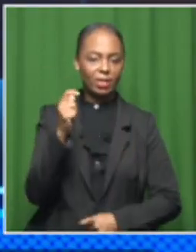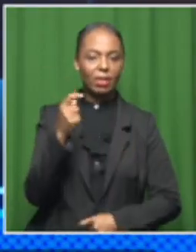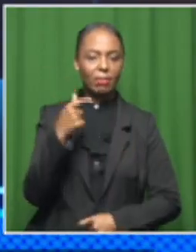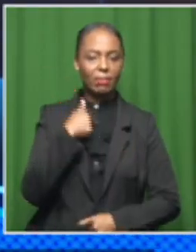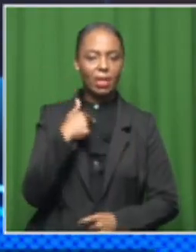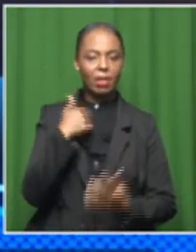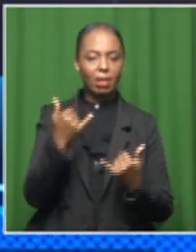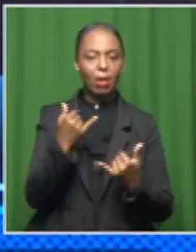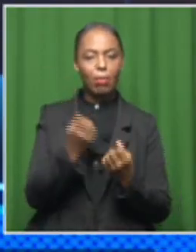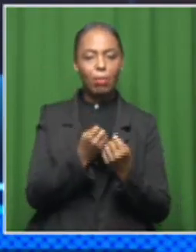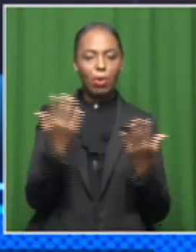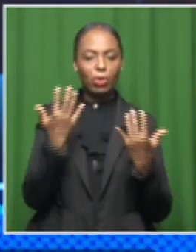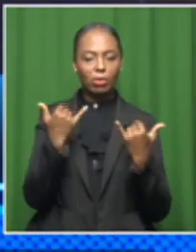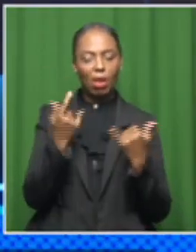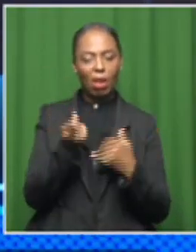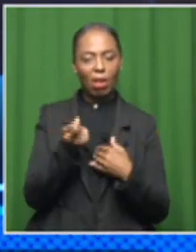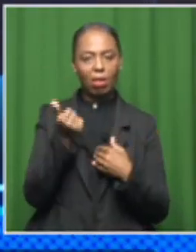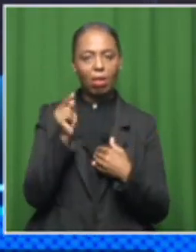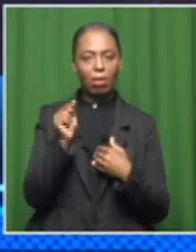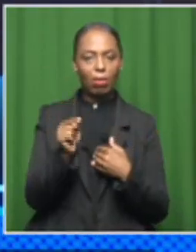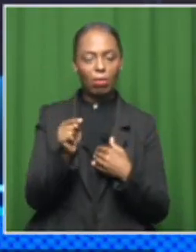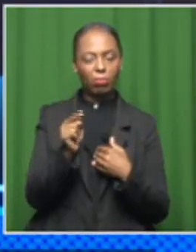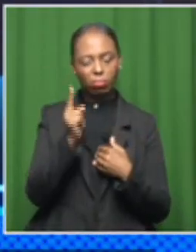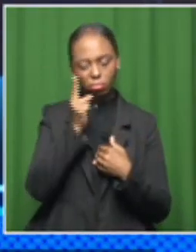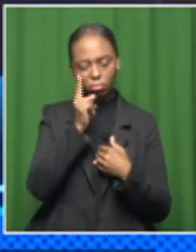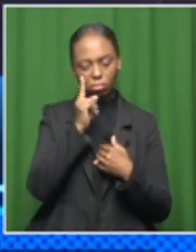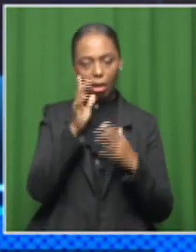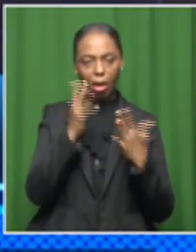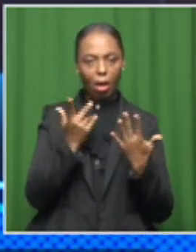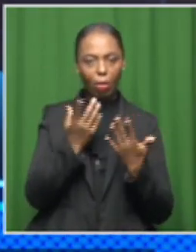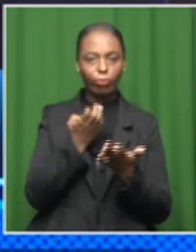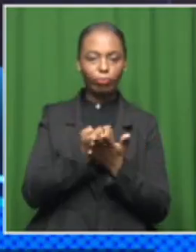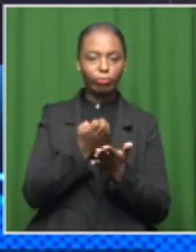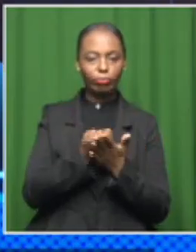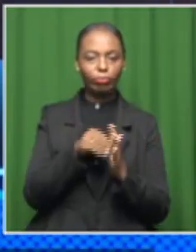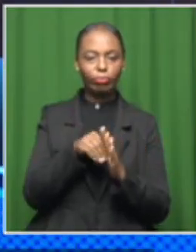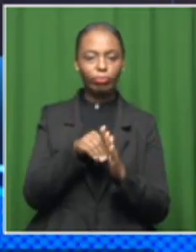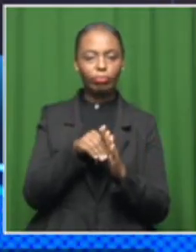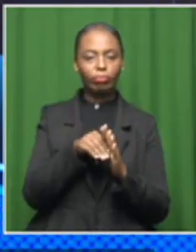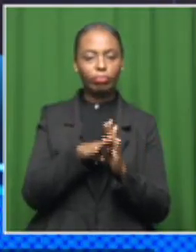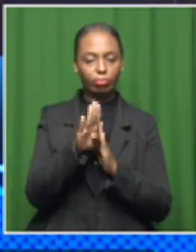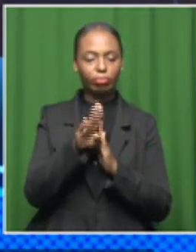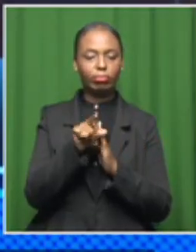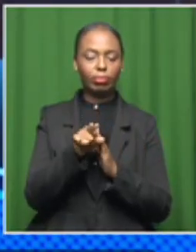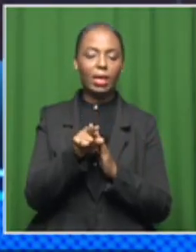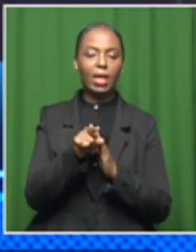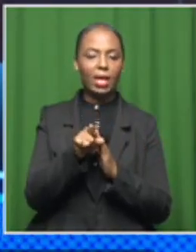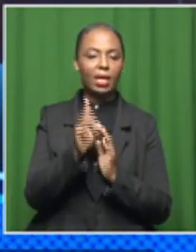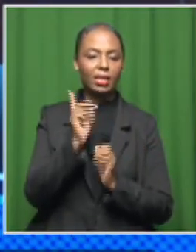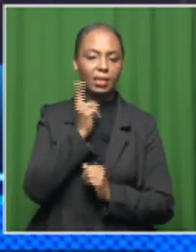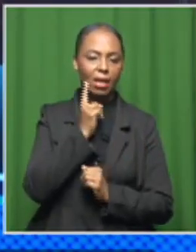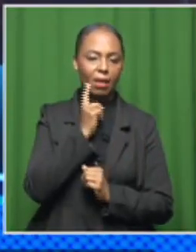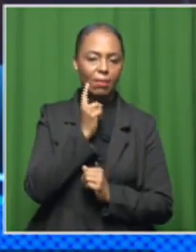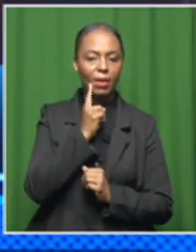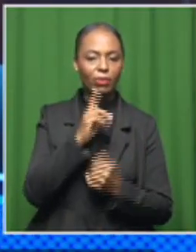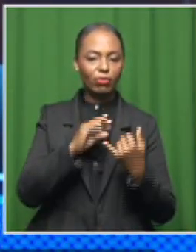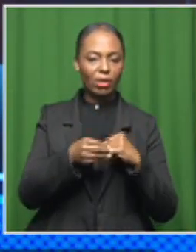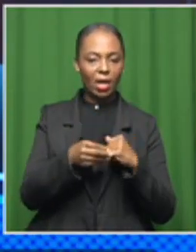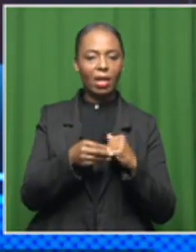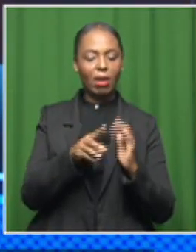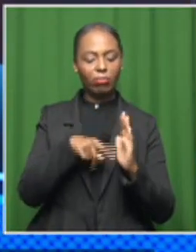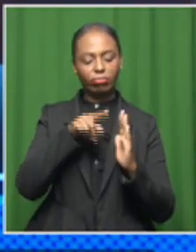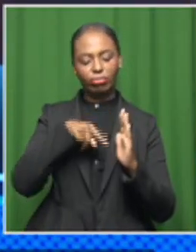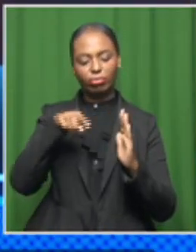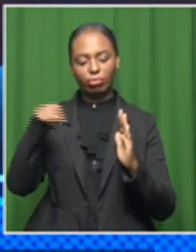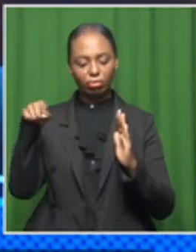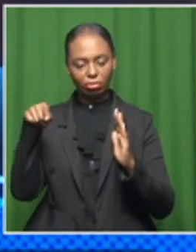pieces of bursts of volatility, if you will. My strategy is quite simple. I just try to catch quick